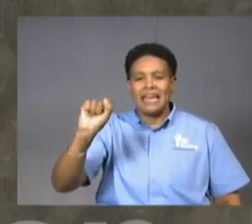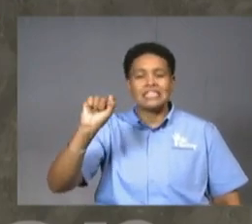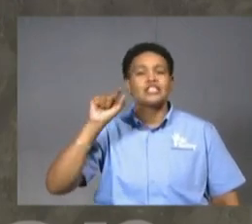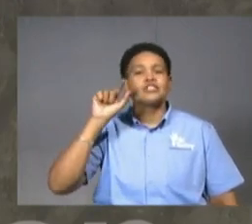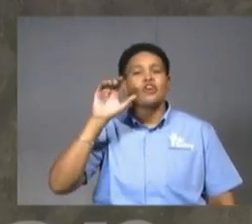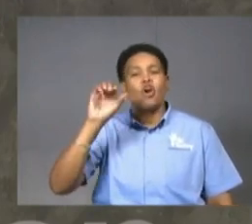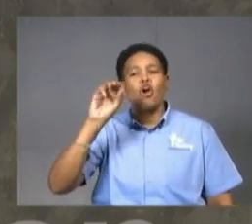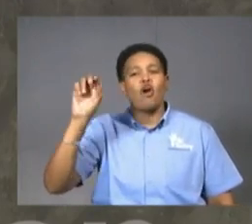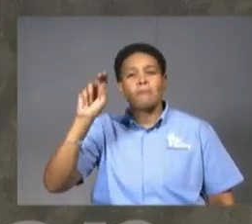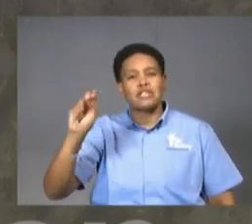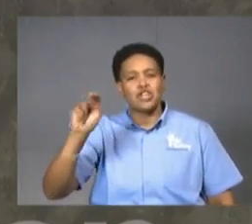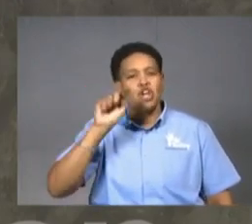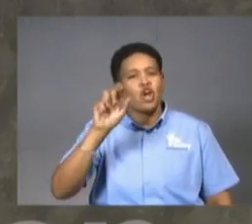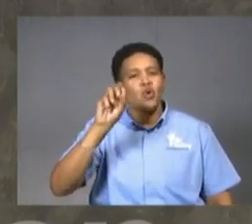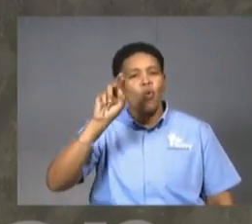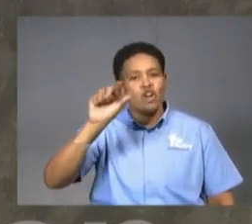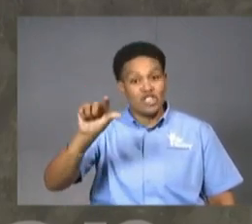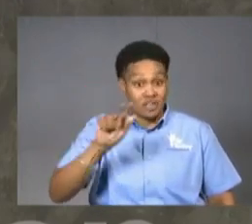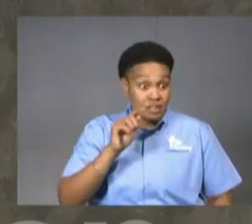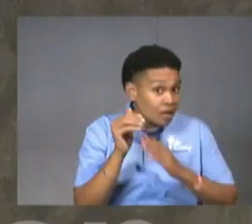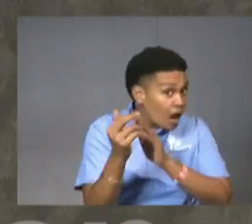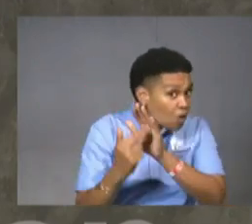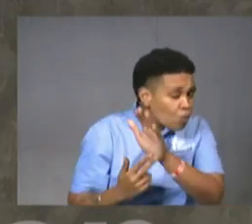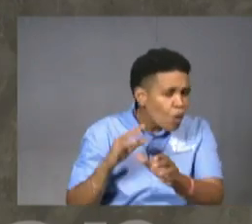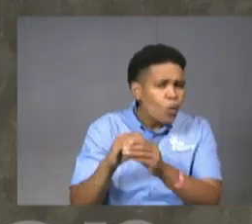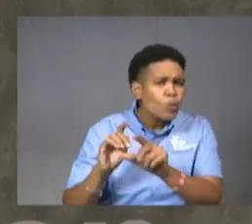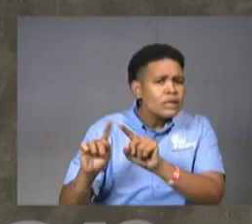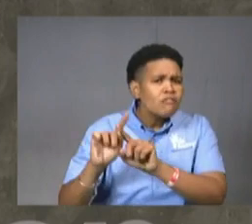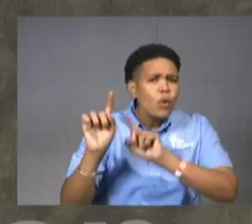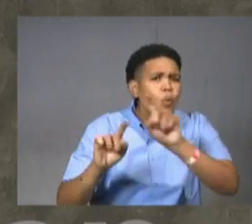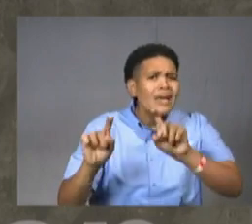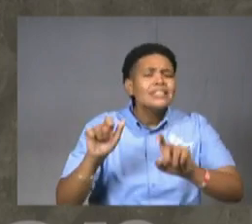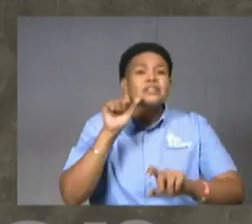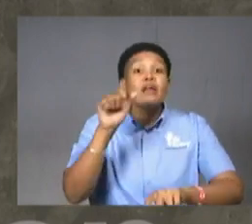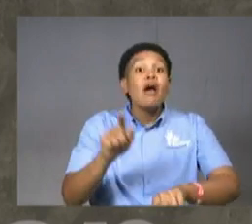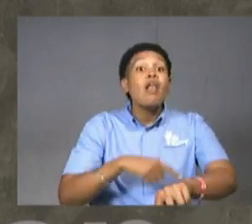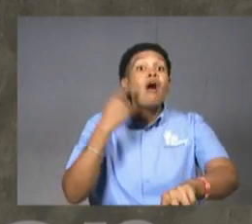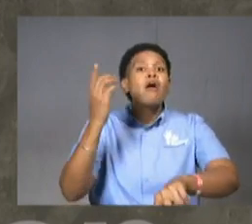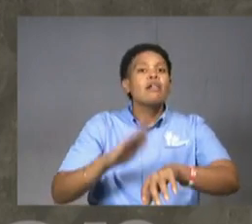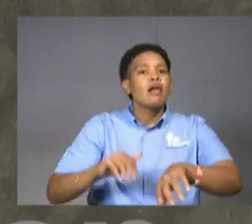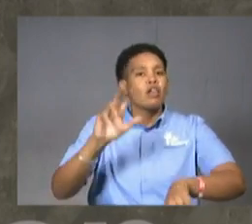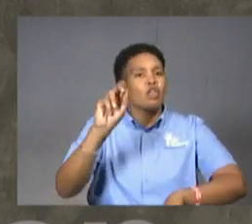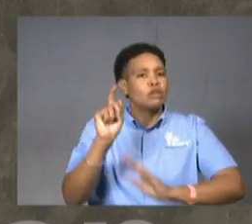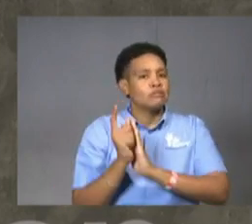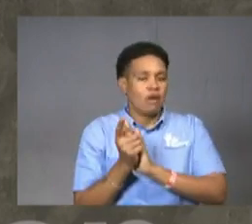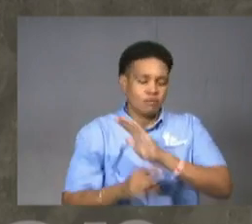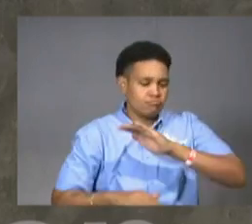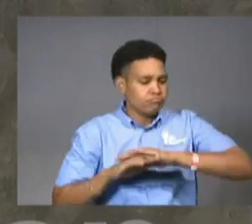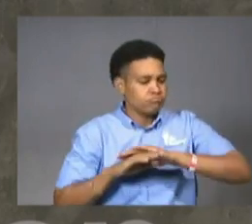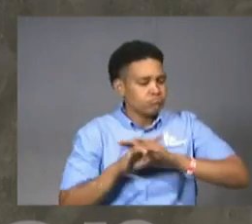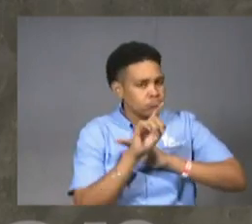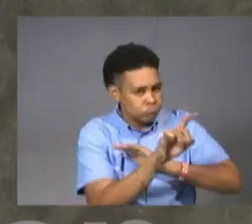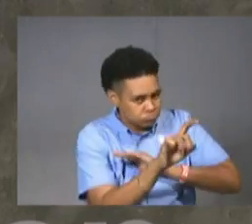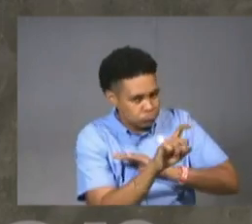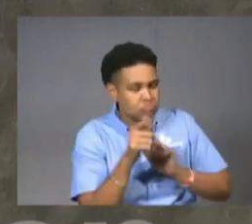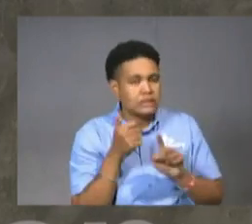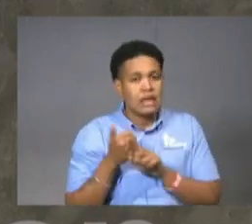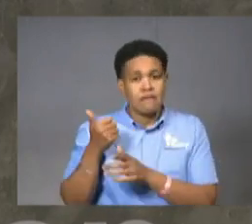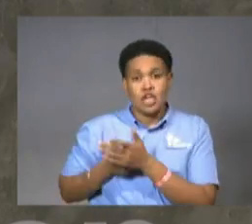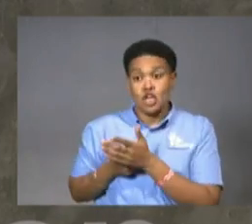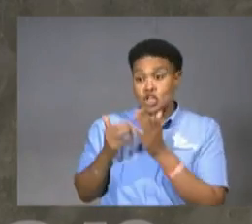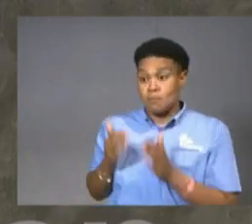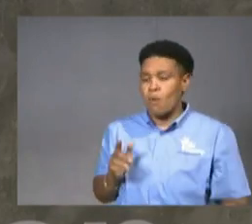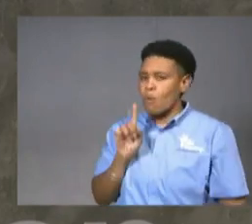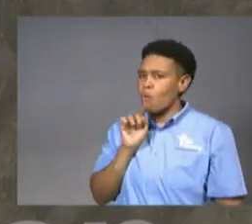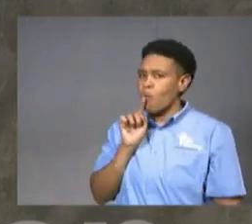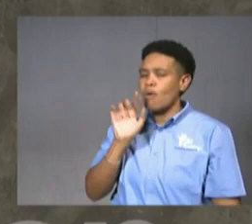www.jamaicadebatescommission.org. The guidelines include questions being no longer than 30 seconds. Each debater will have a maximum of 90